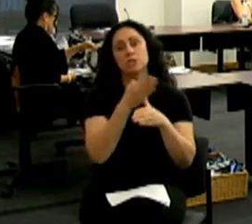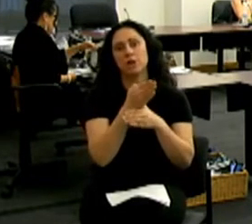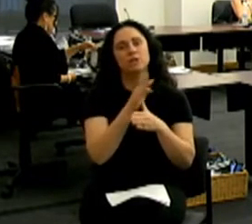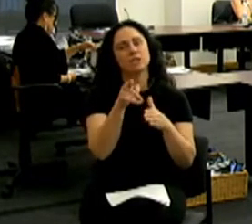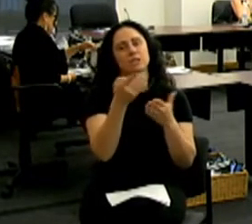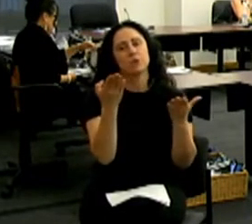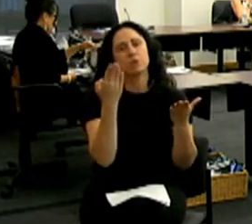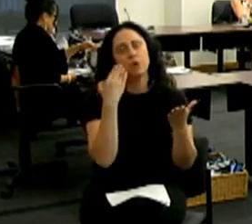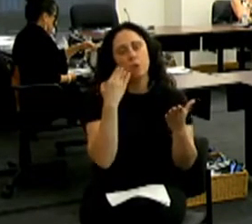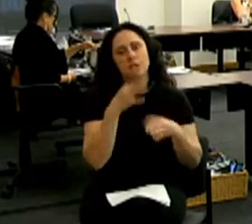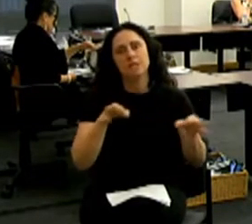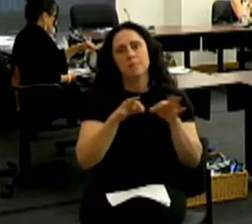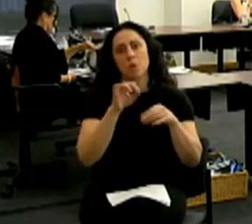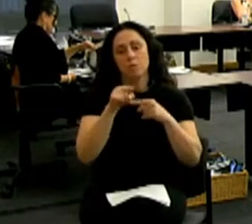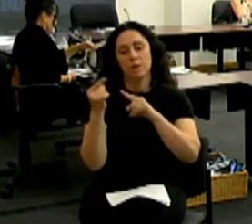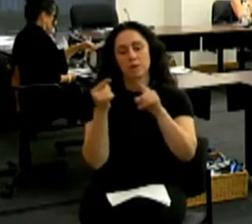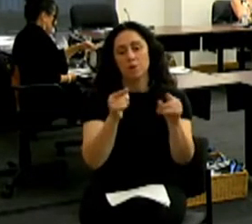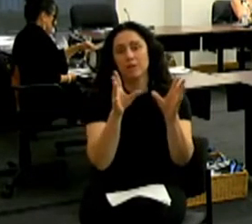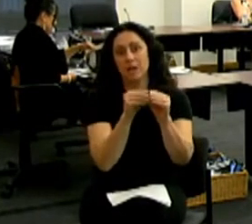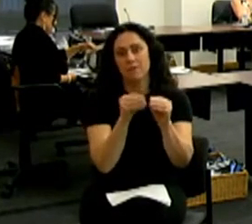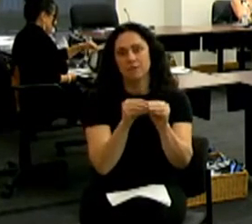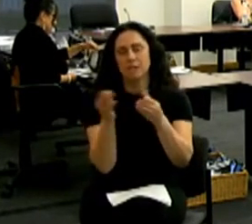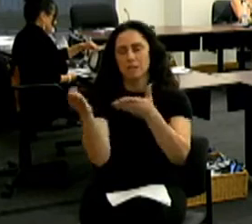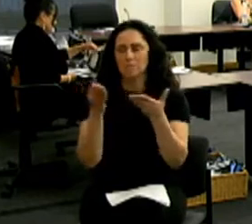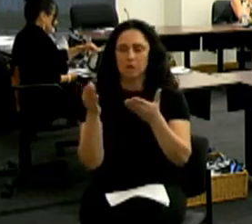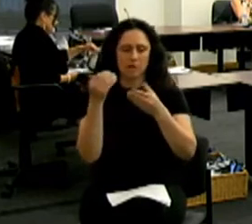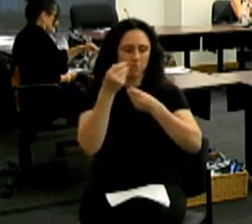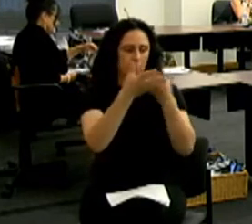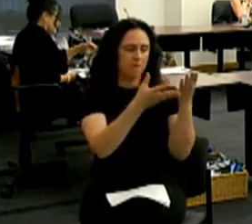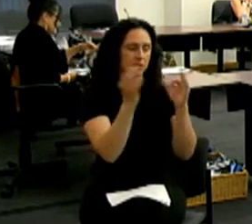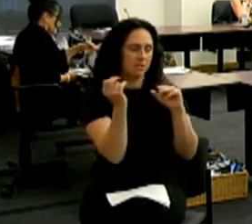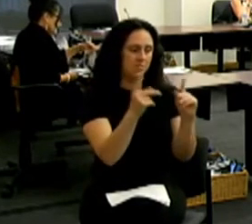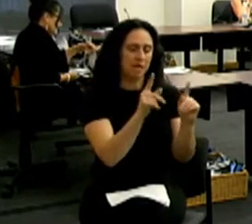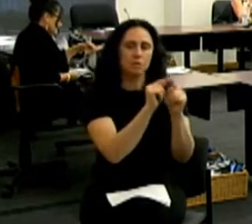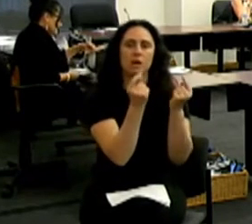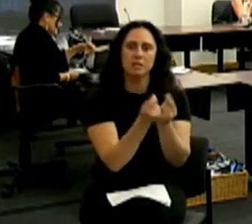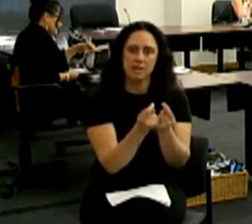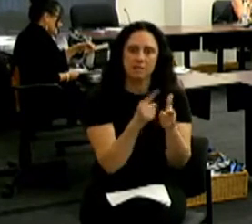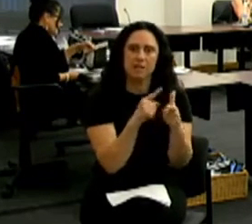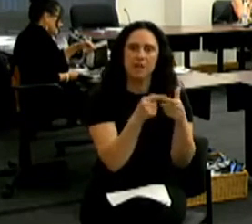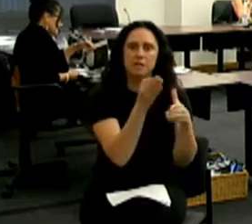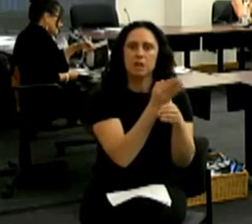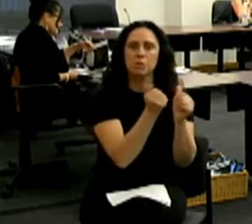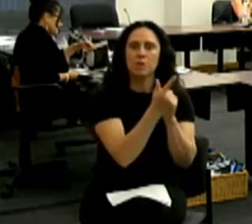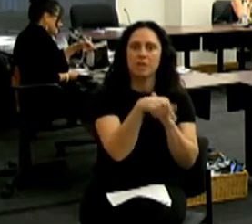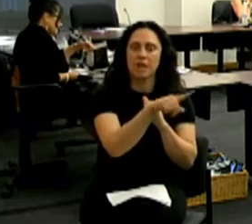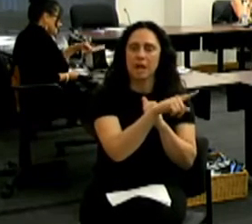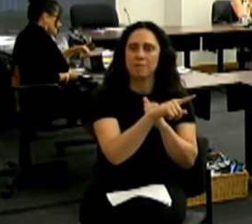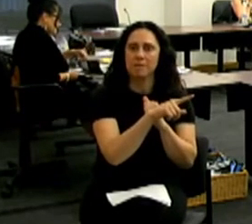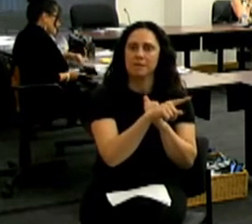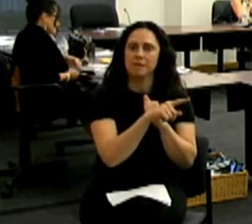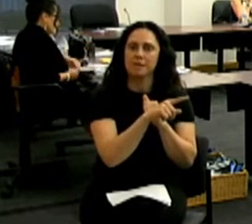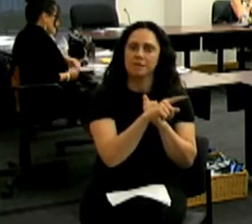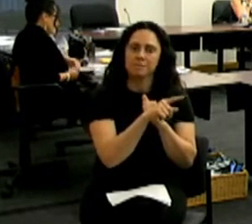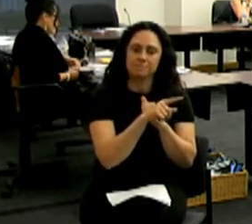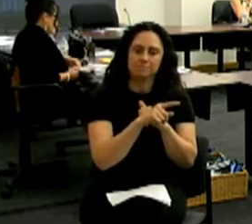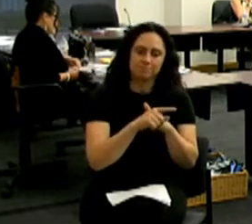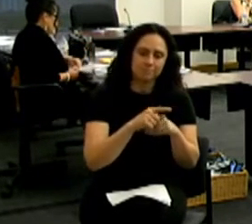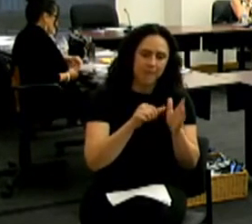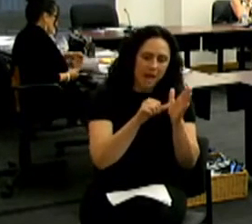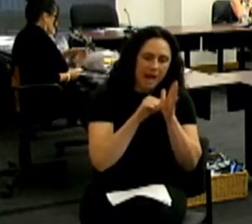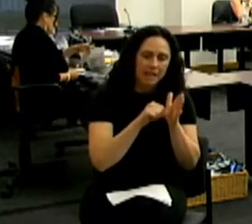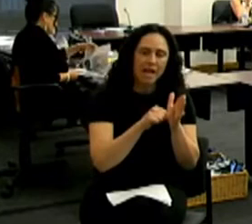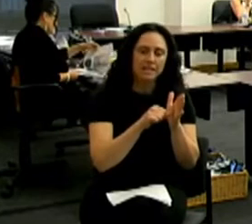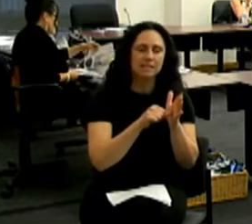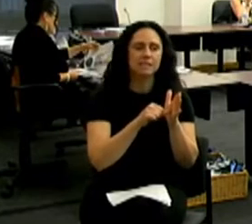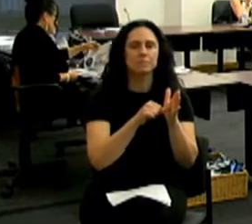know, it's important for us when we attend these conferences, we bring this information back to our teams, and then we share with them the highlights that we've gathered. If there's